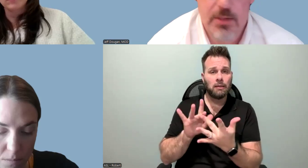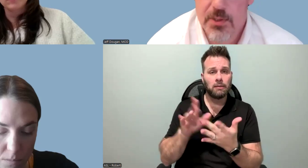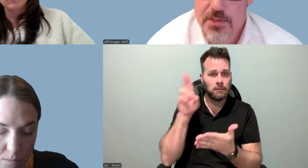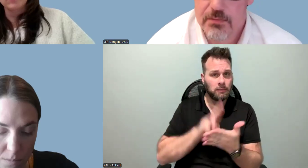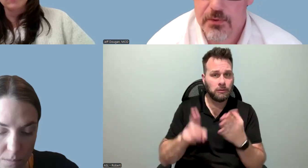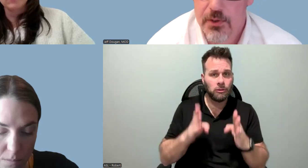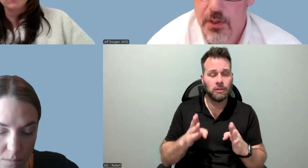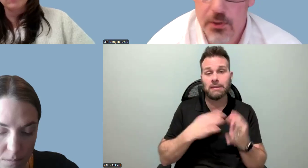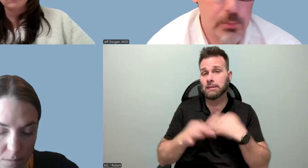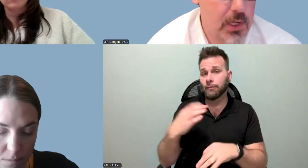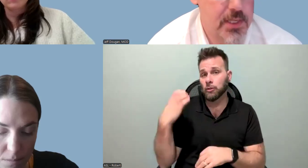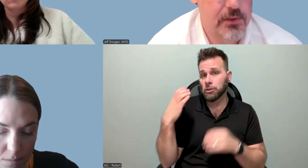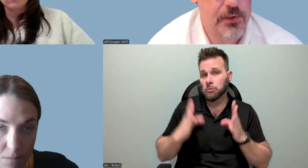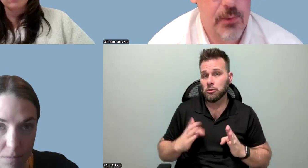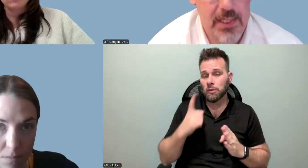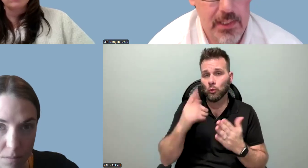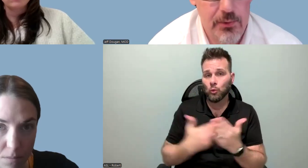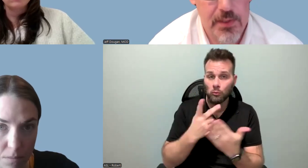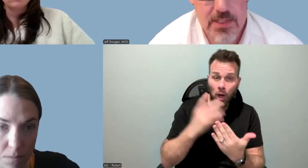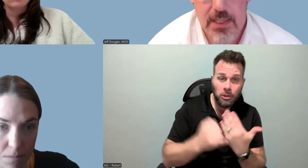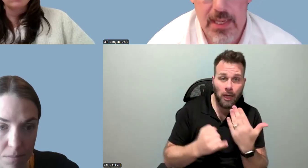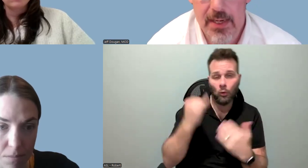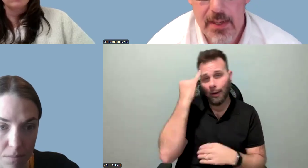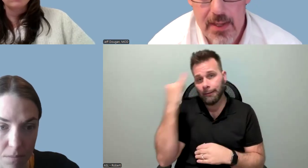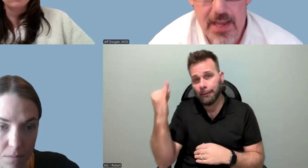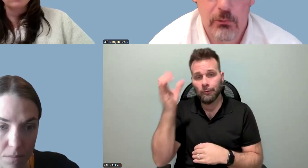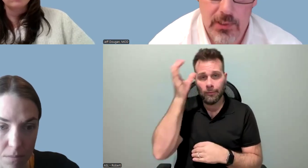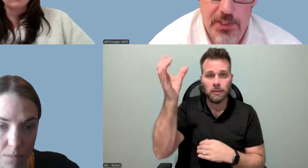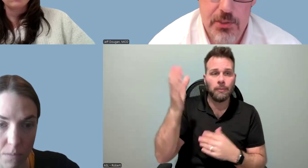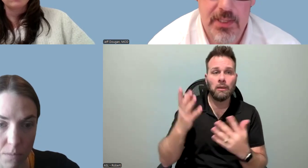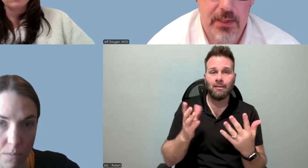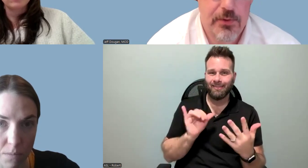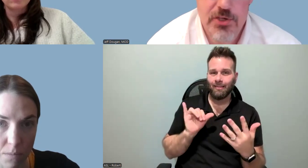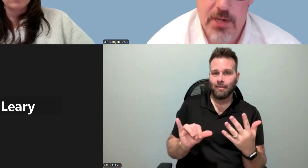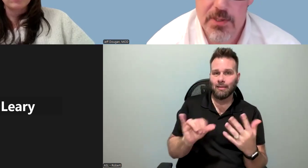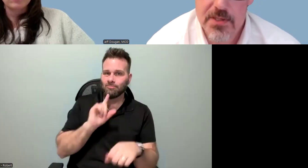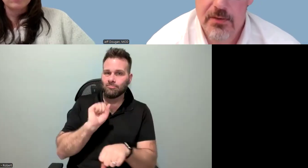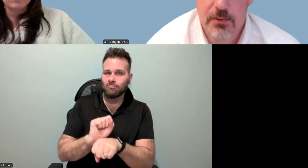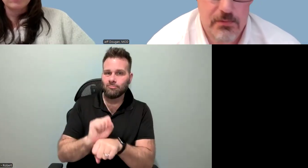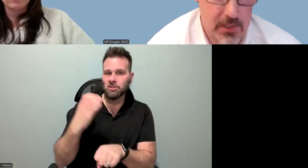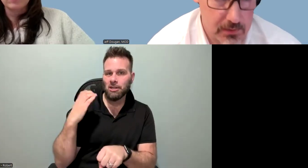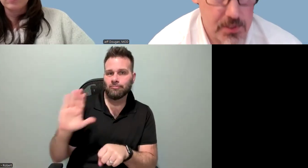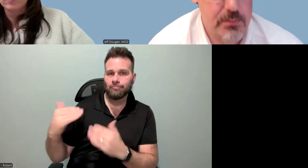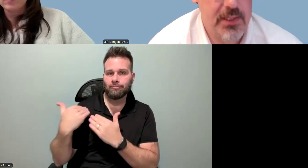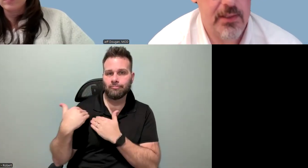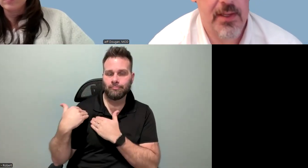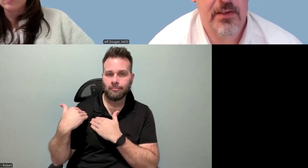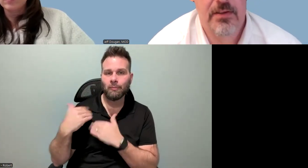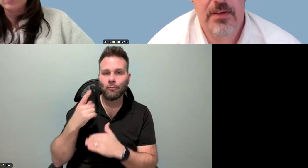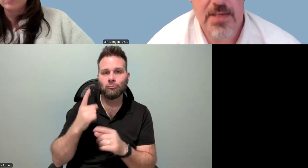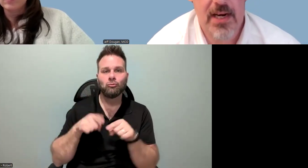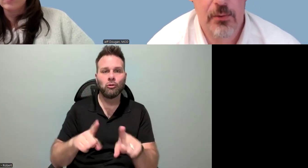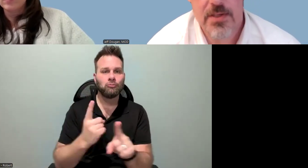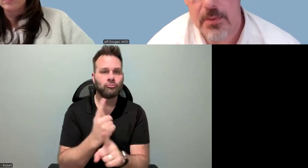of the chairperson for a new project or a new idea, new things like that, that really should be handled through the chairperson through the regular commission meeting and